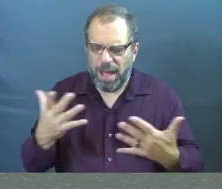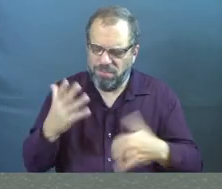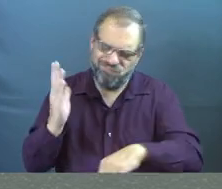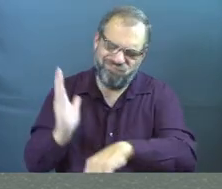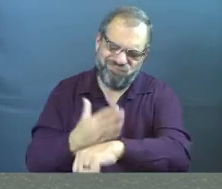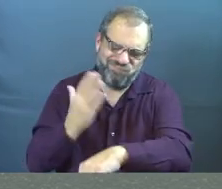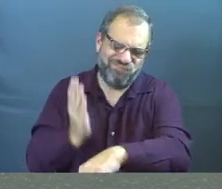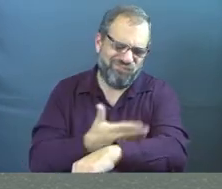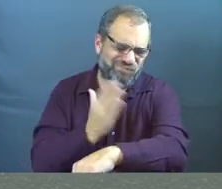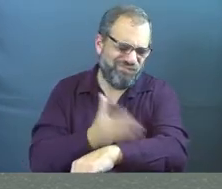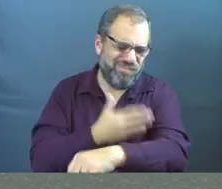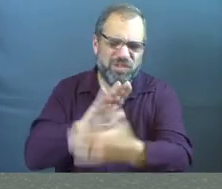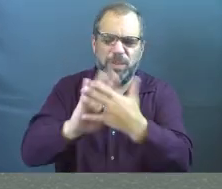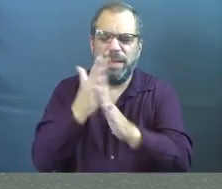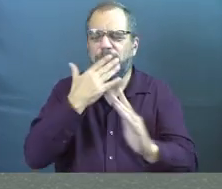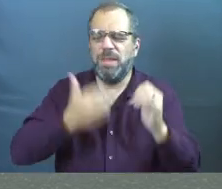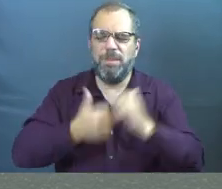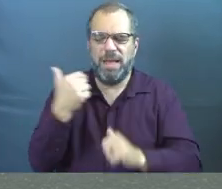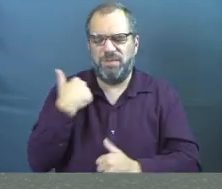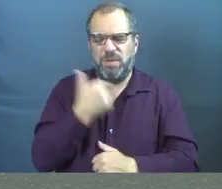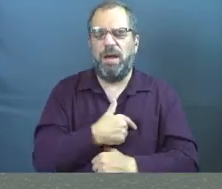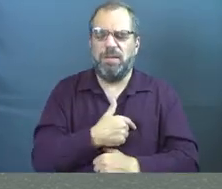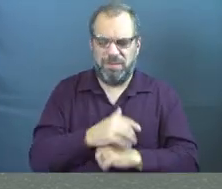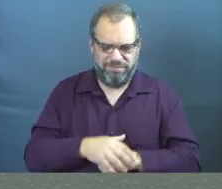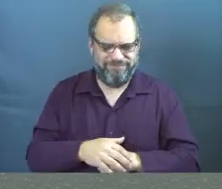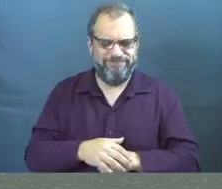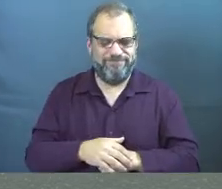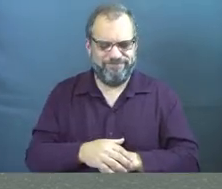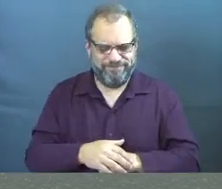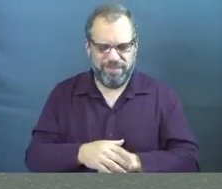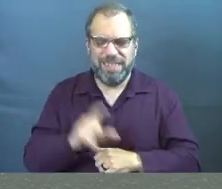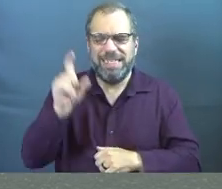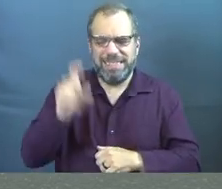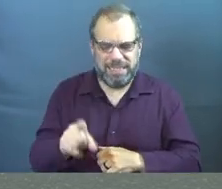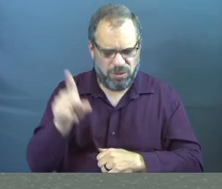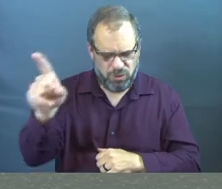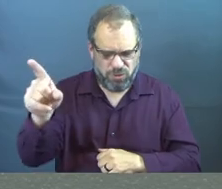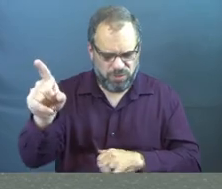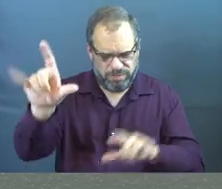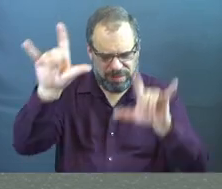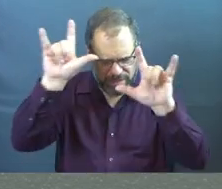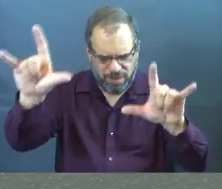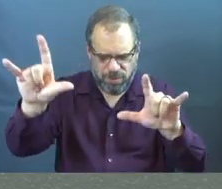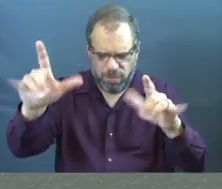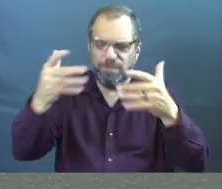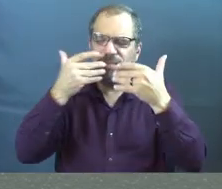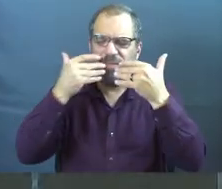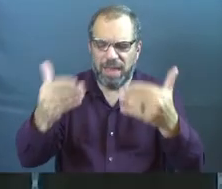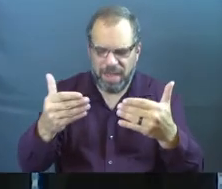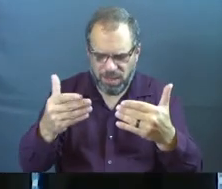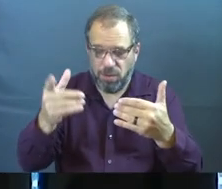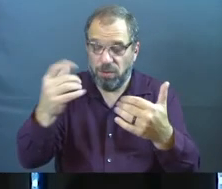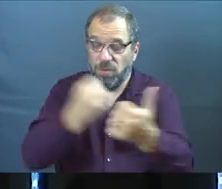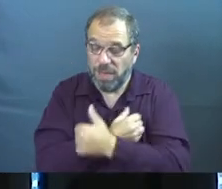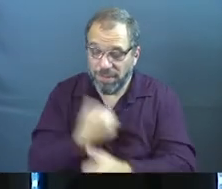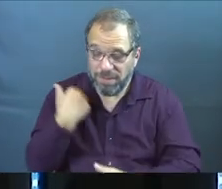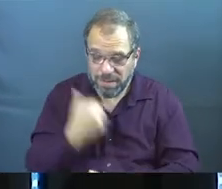into the best version that we could ever be. We need you, and we love you, and we thank you for